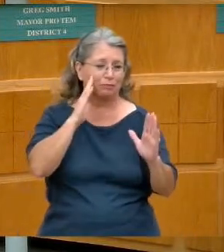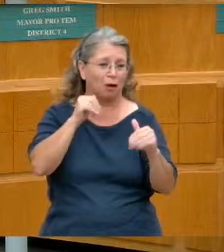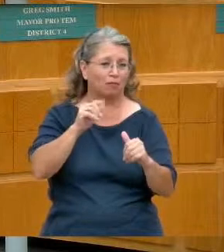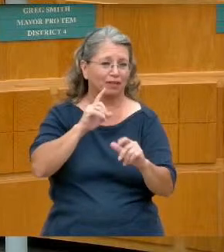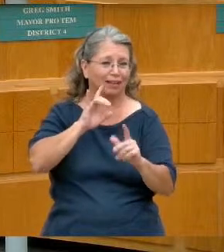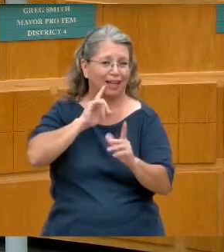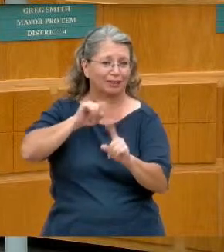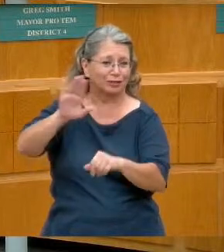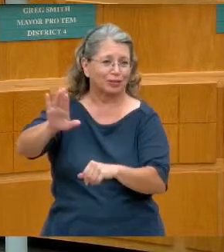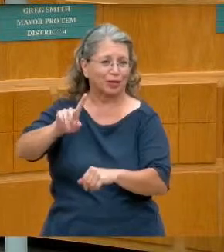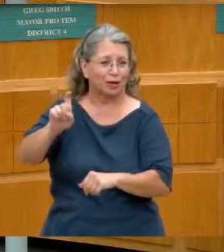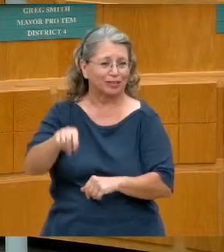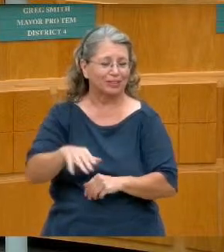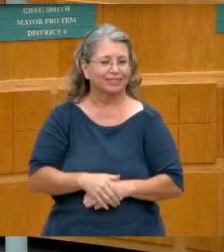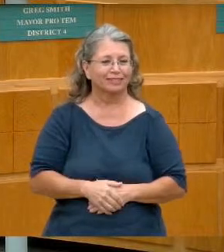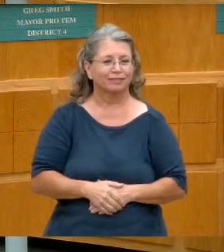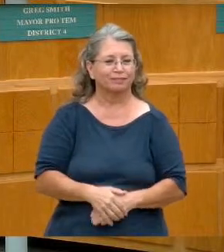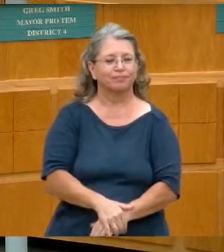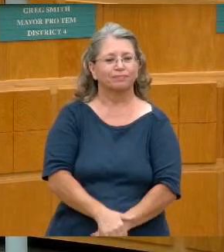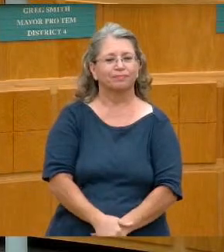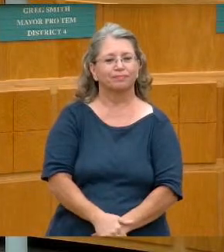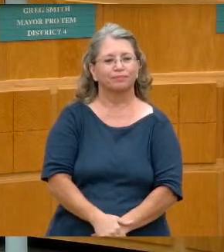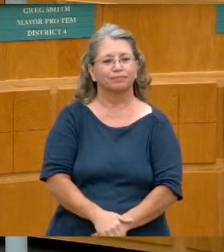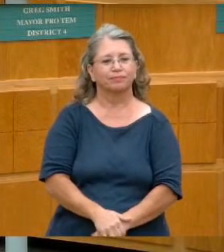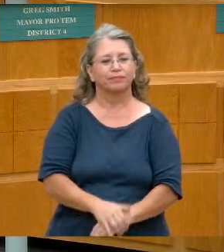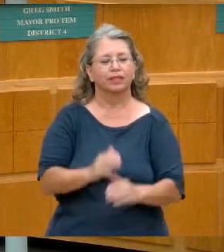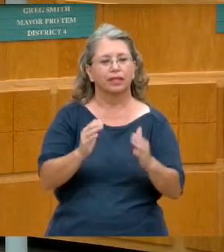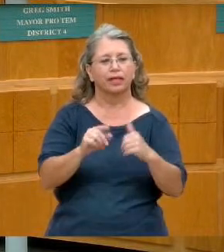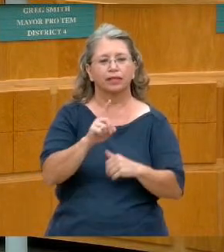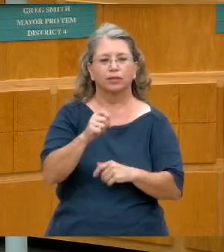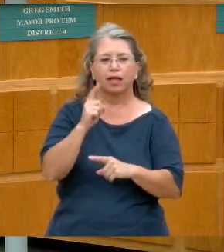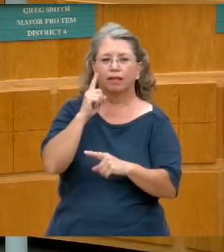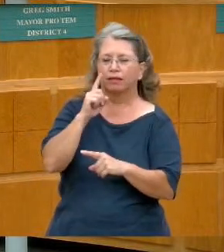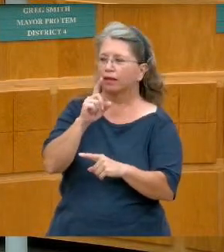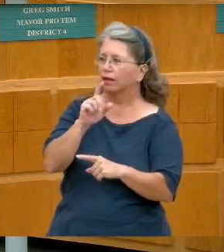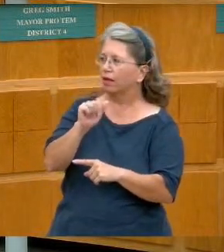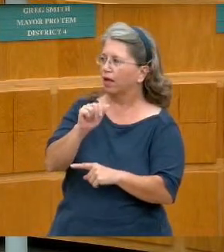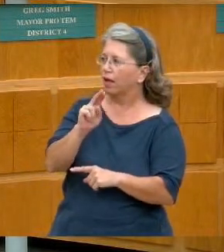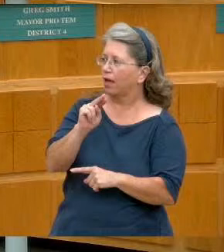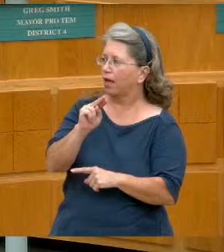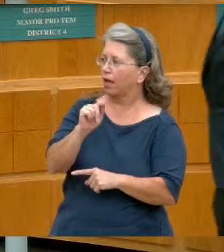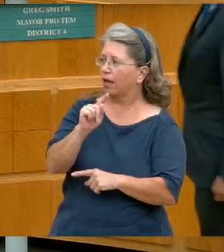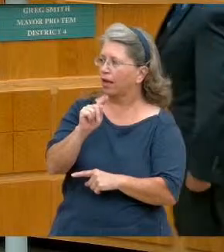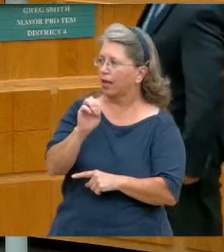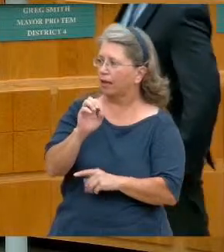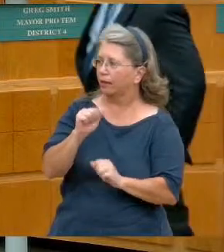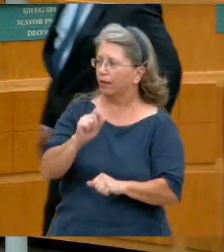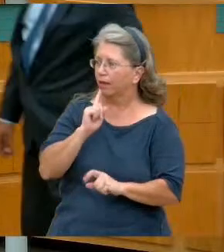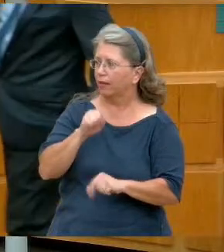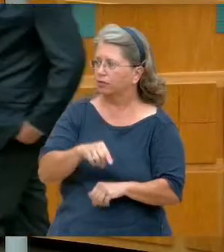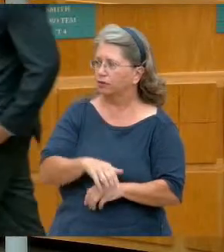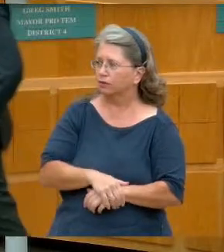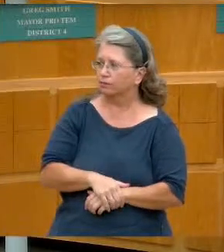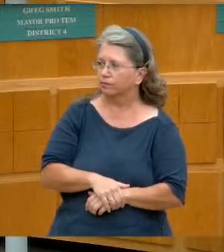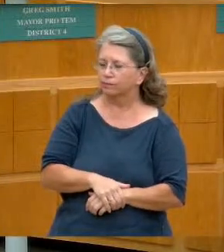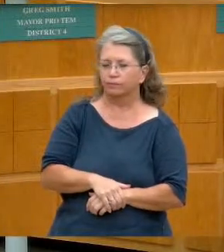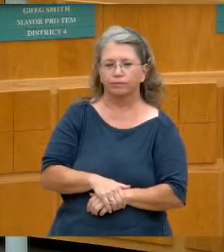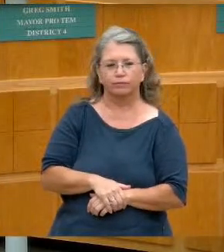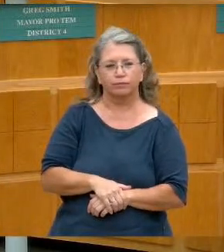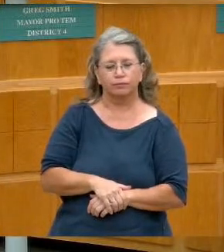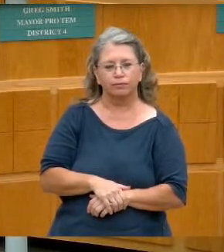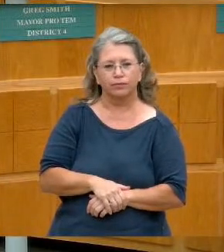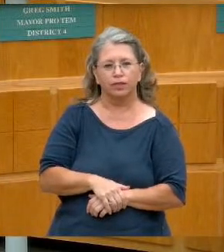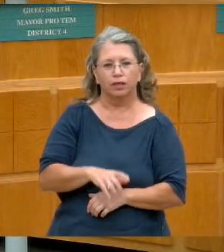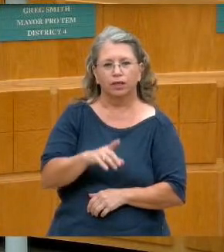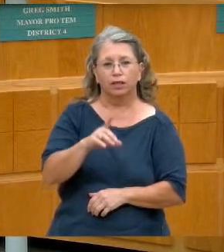Hopefully it does. Mm-hmm. And then the next question, I think Annette's going to be able to answer. Do the test numbers